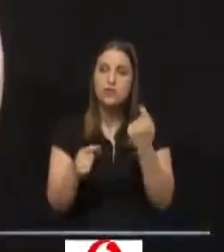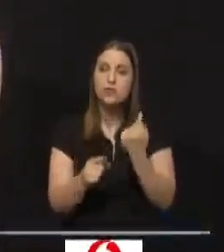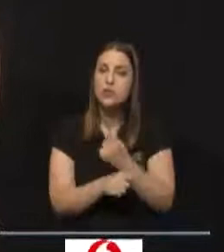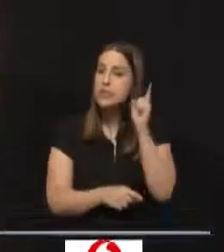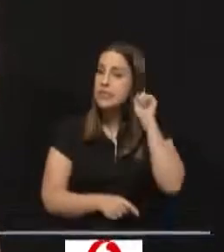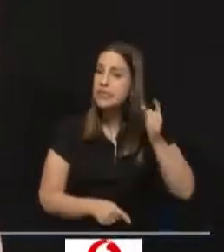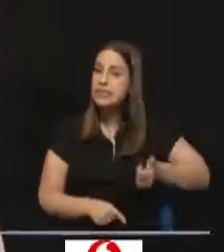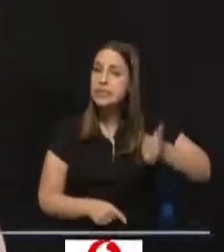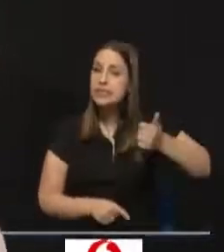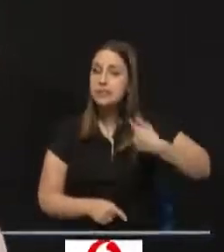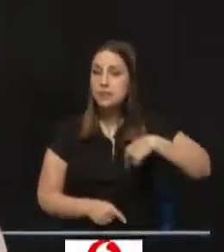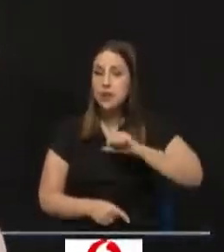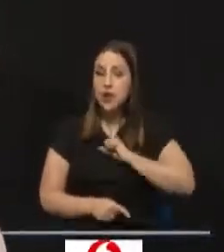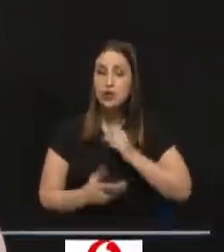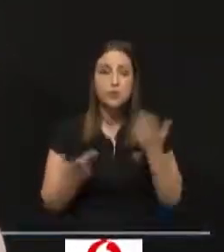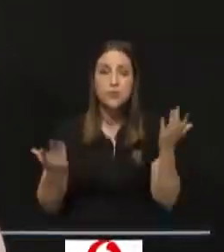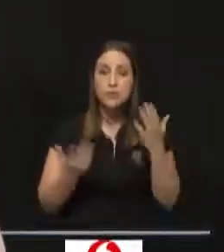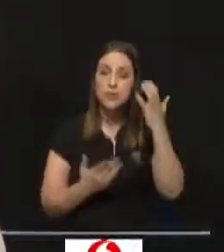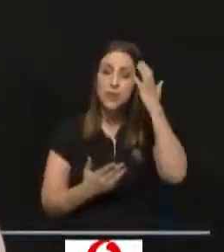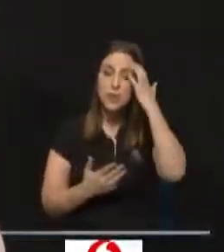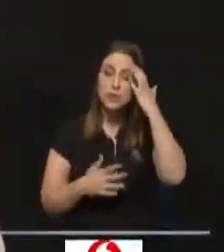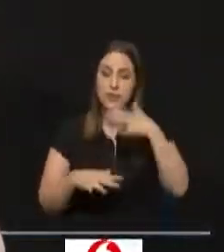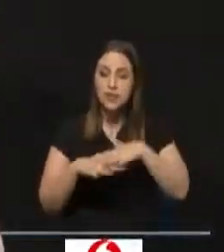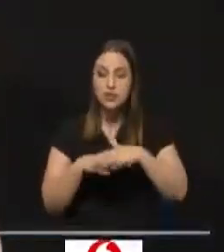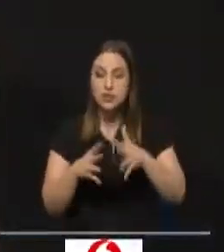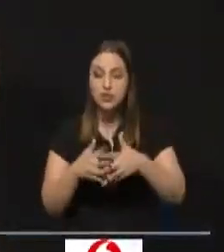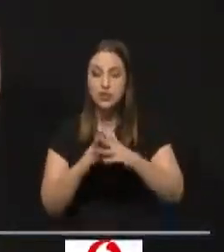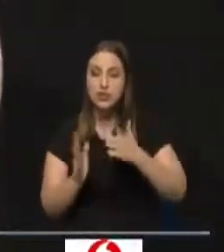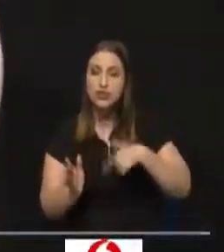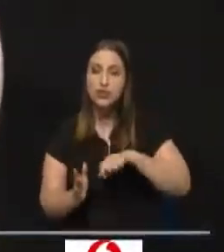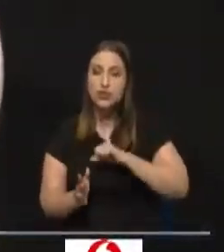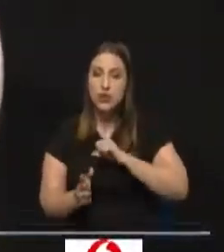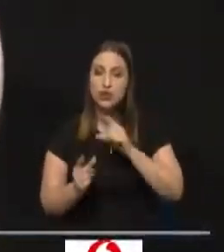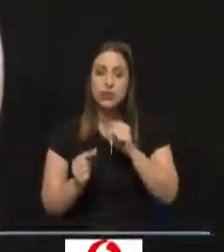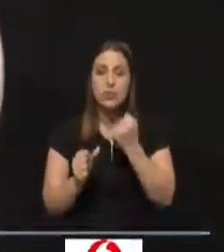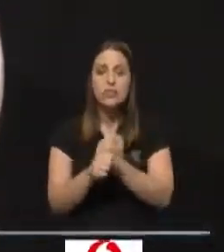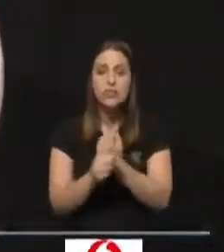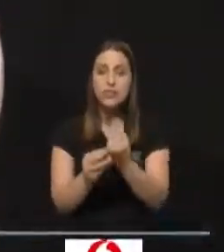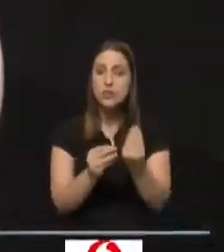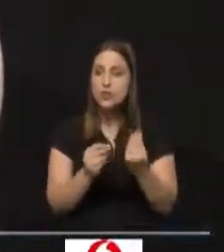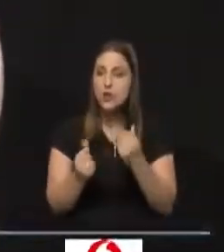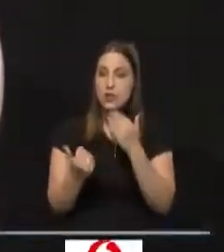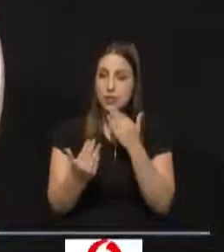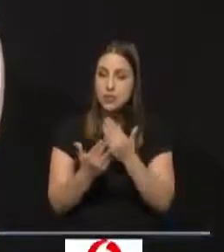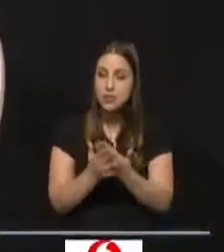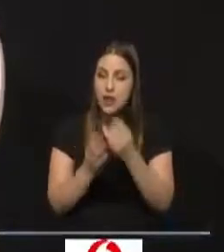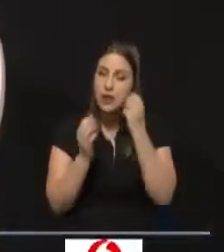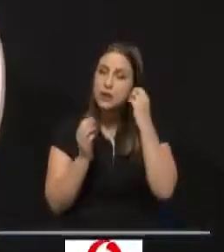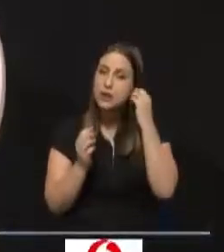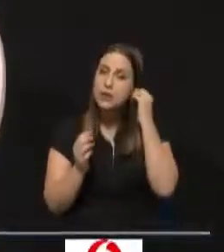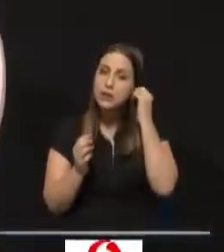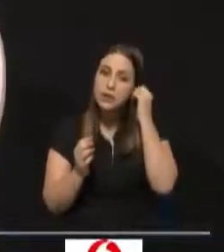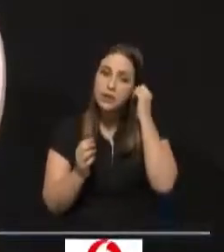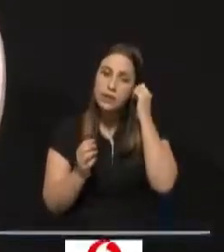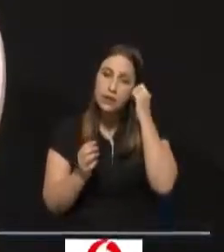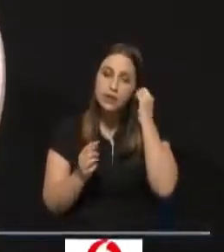invest in what's most important for us, which is the capacity of our network of infrastructures, the quality of